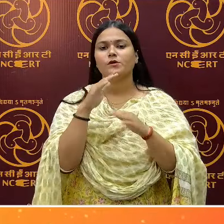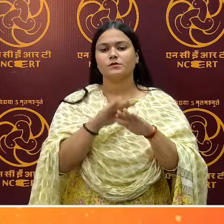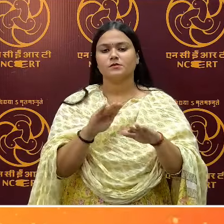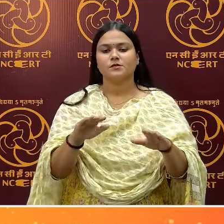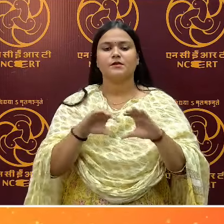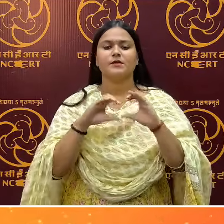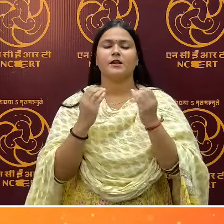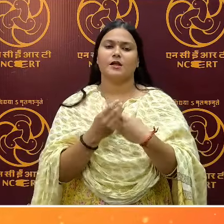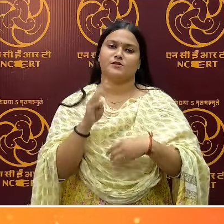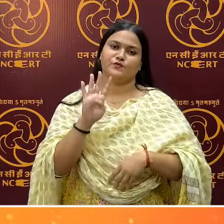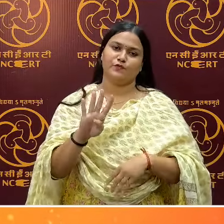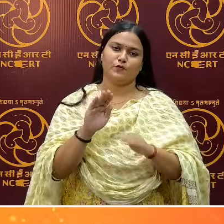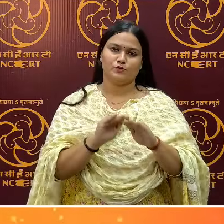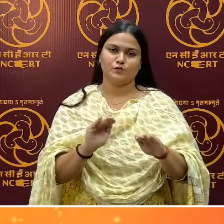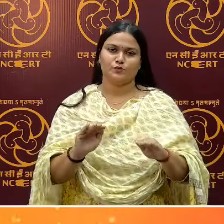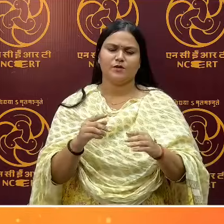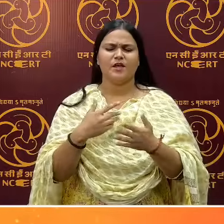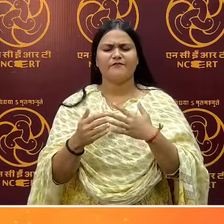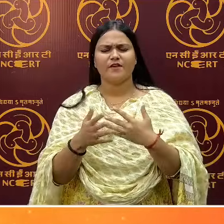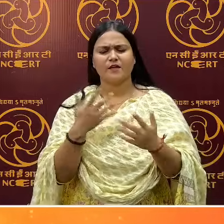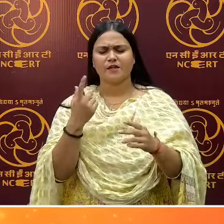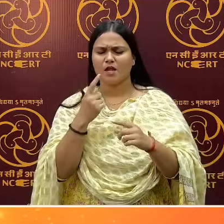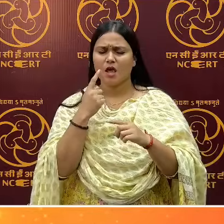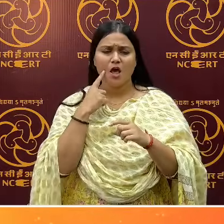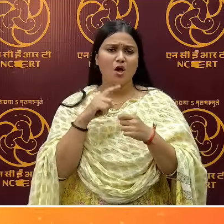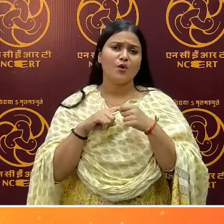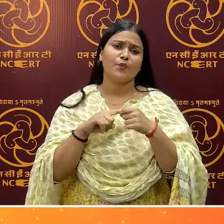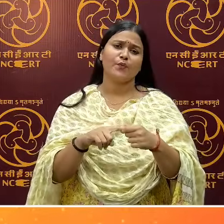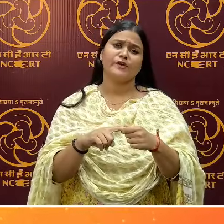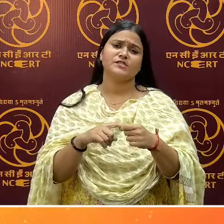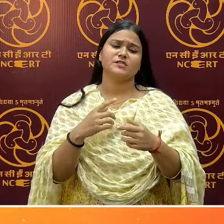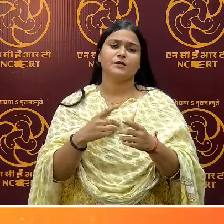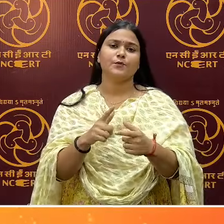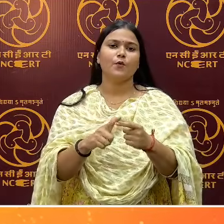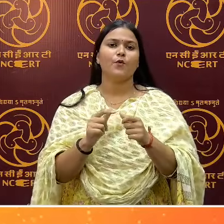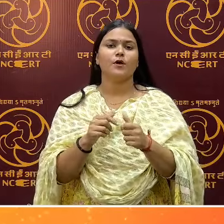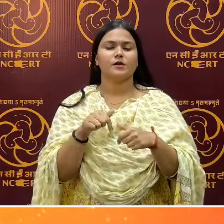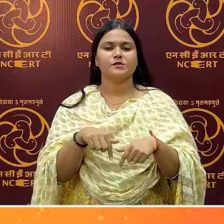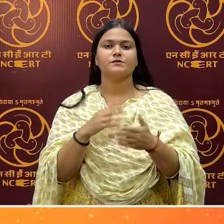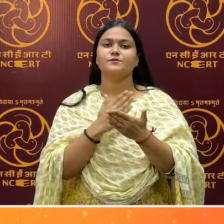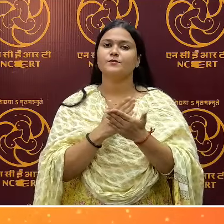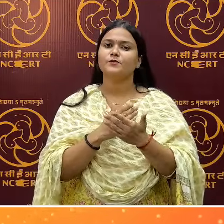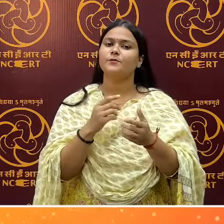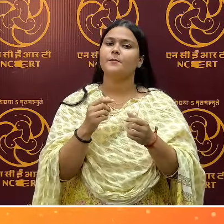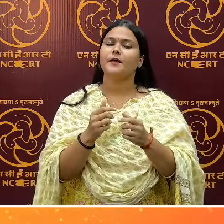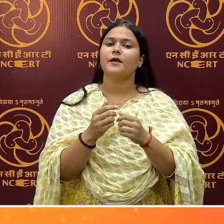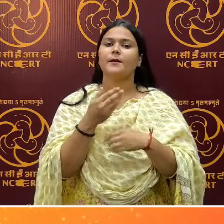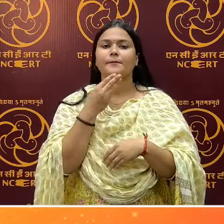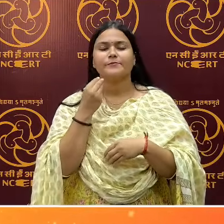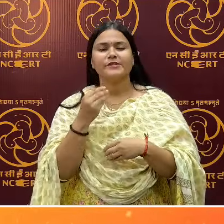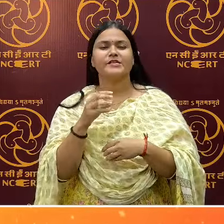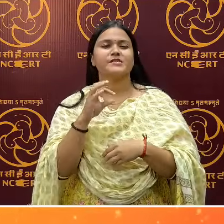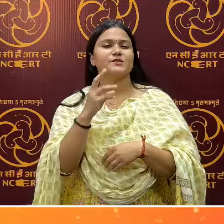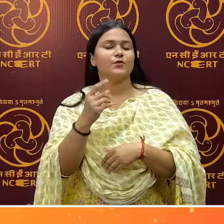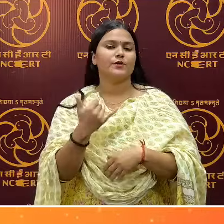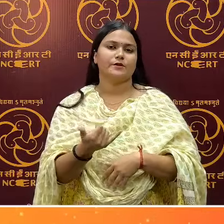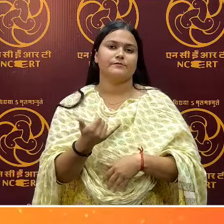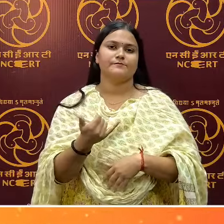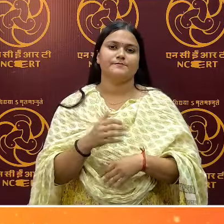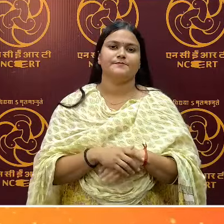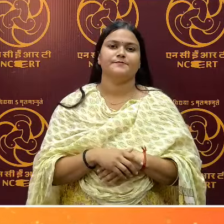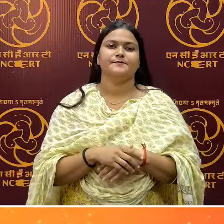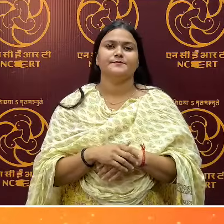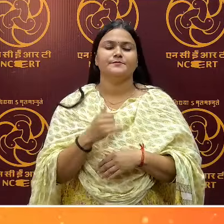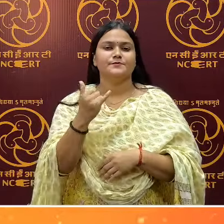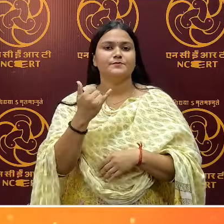4. If you have any questions, any queries regarding our today's program, then please contact us. Let me tell you what are we going